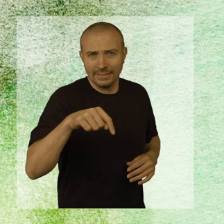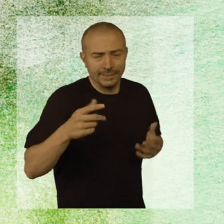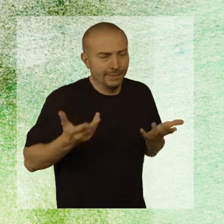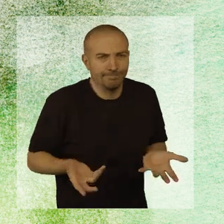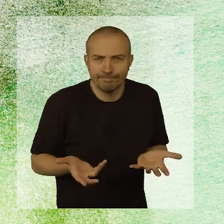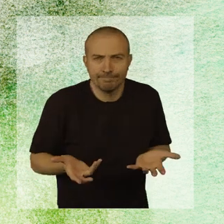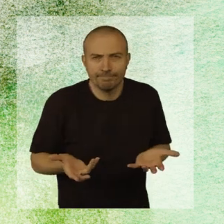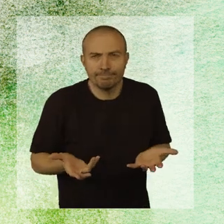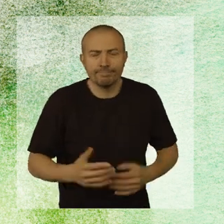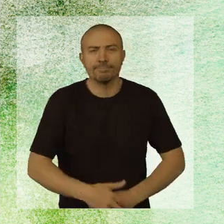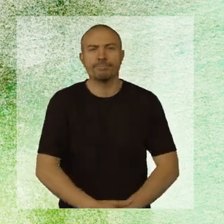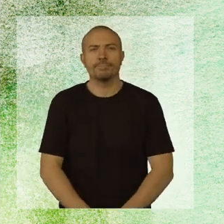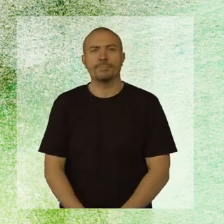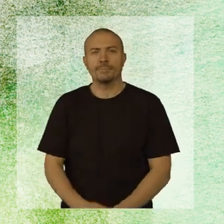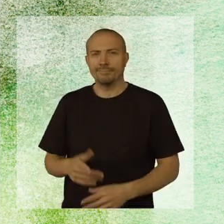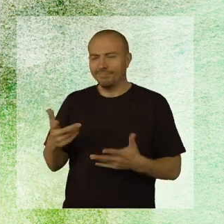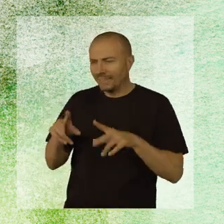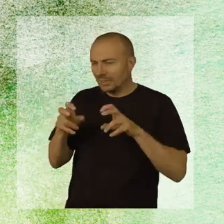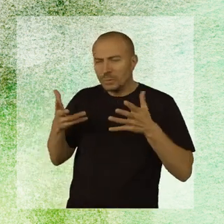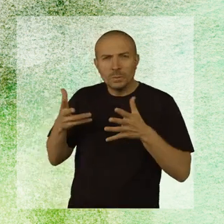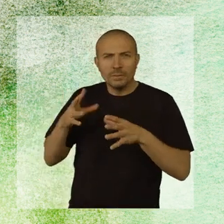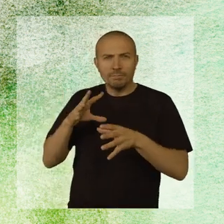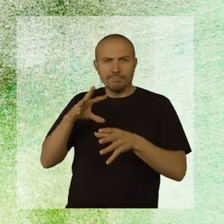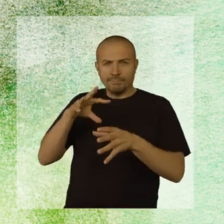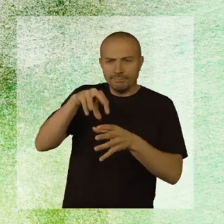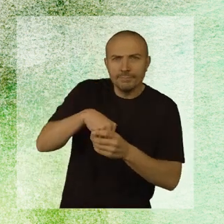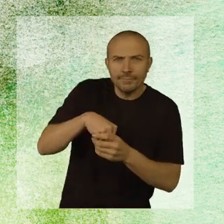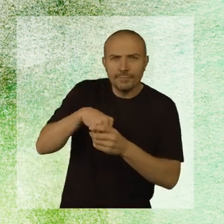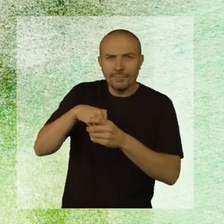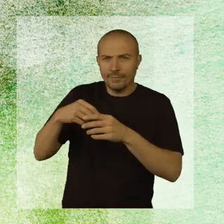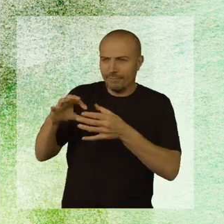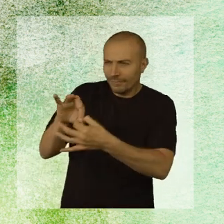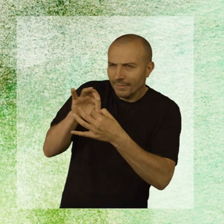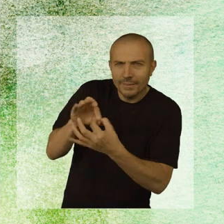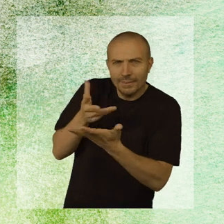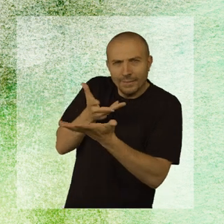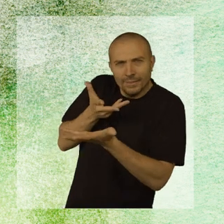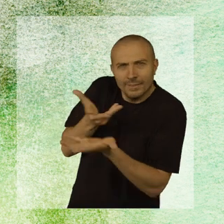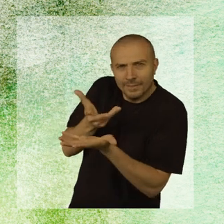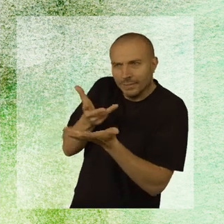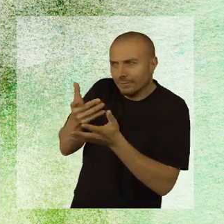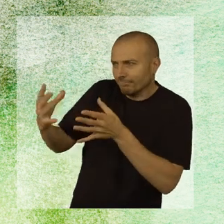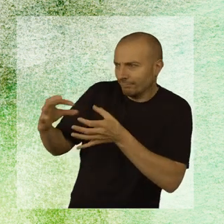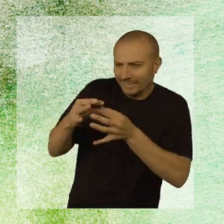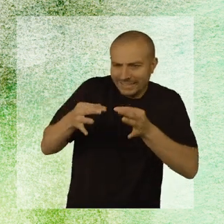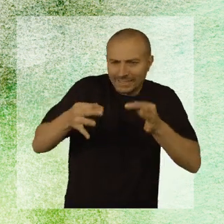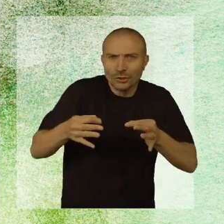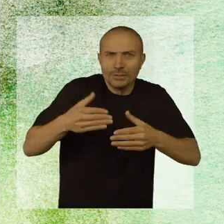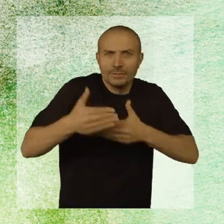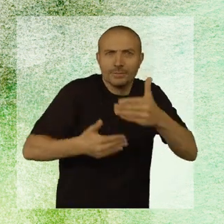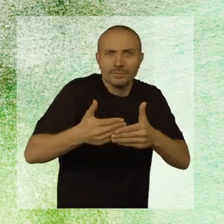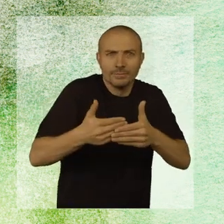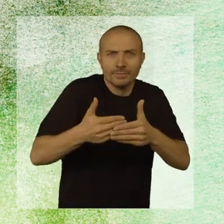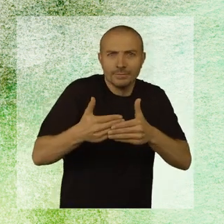disabilities, the issue of accessibility, the issue of meaningful participation and engagement of those people in different